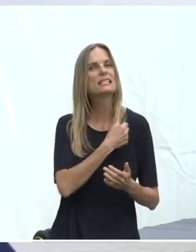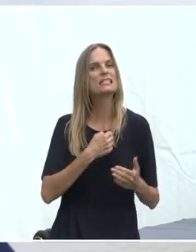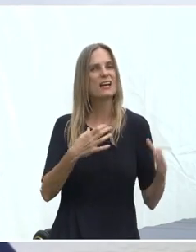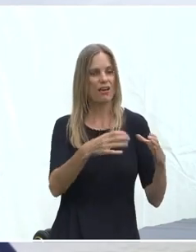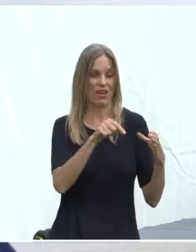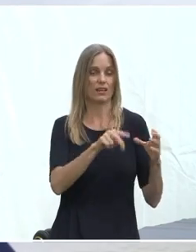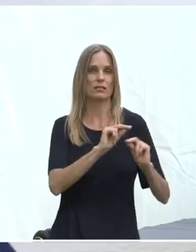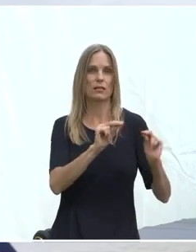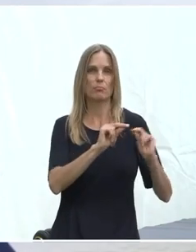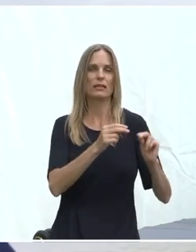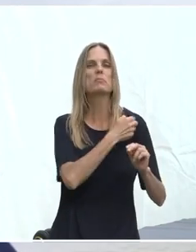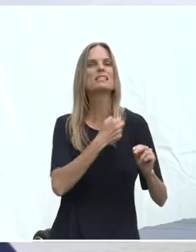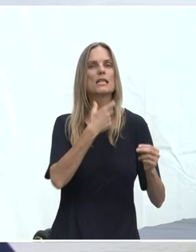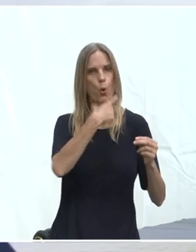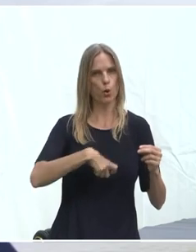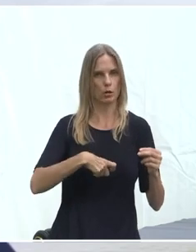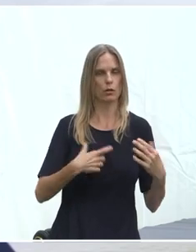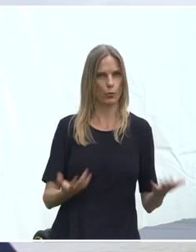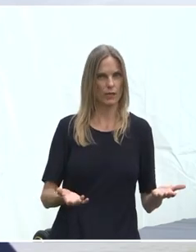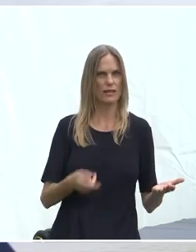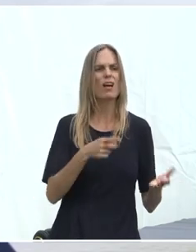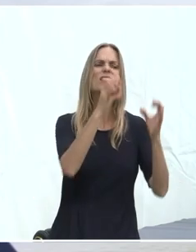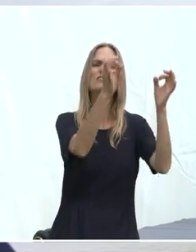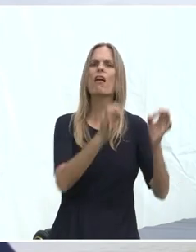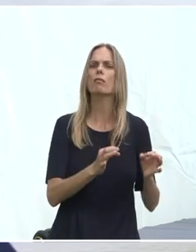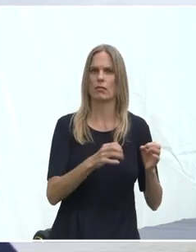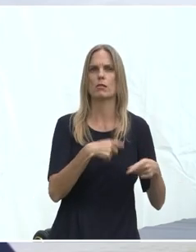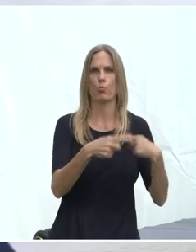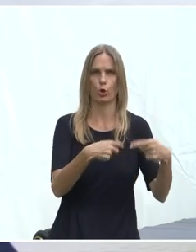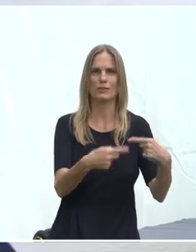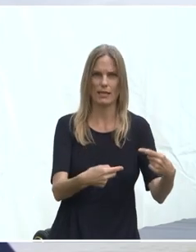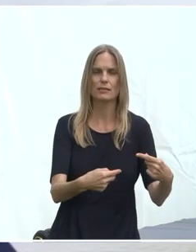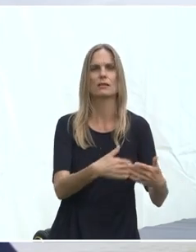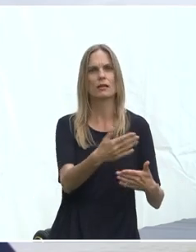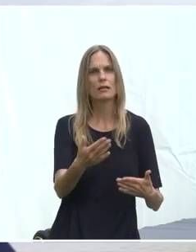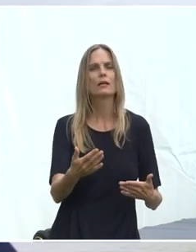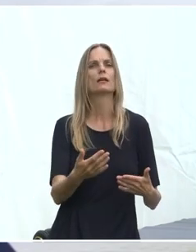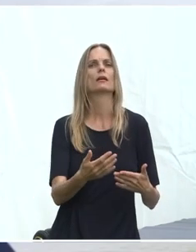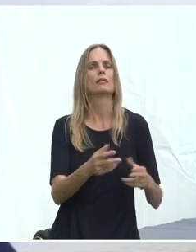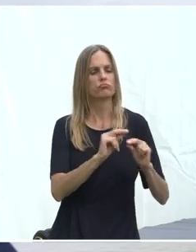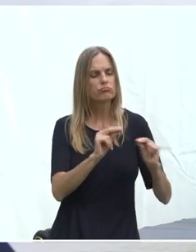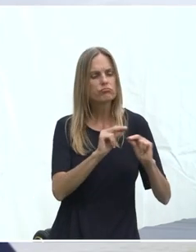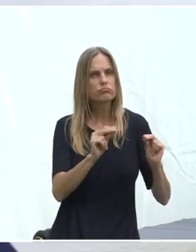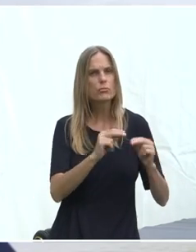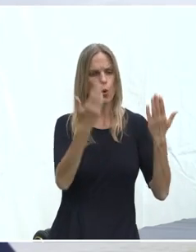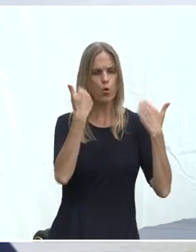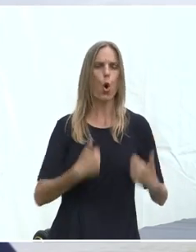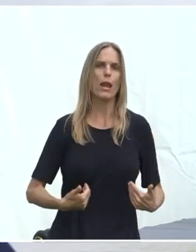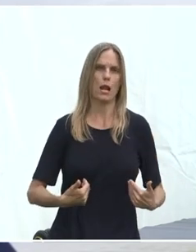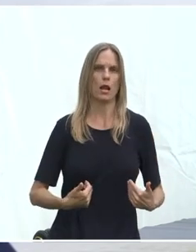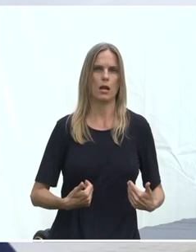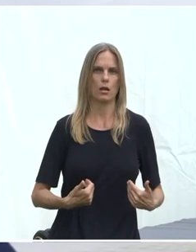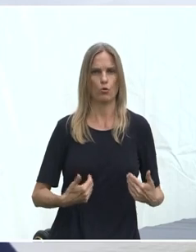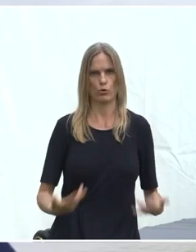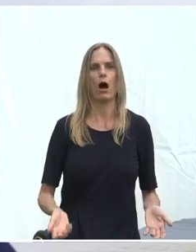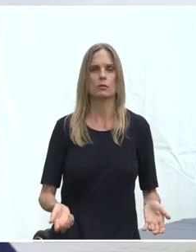soldier, it is also sort of a standardization process. You are being trained to fill a role, a preset role, so,